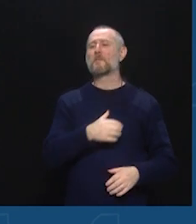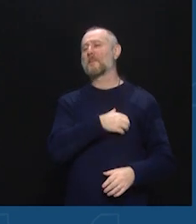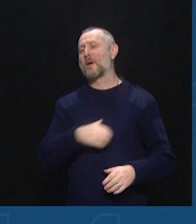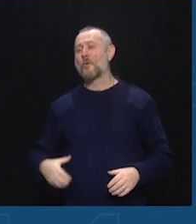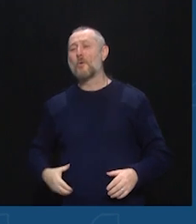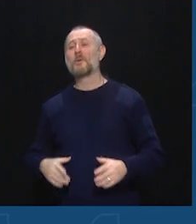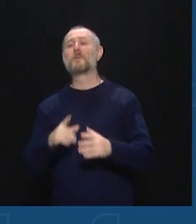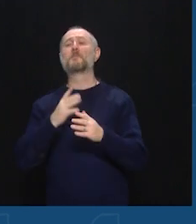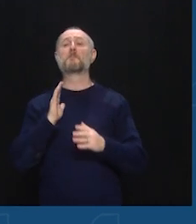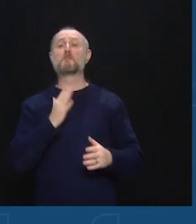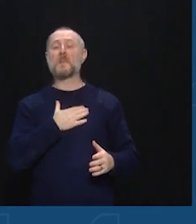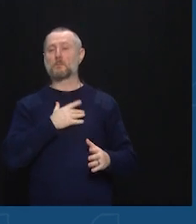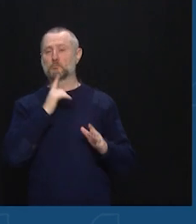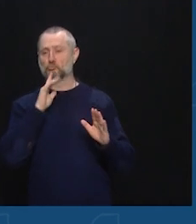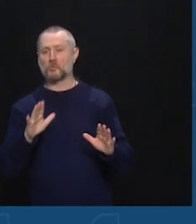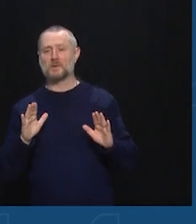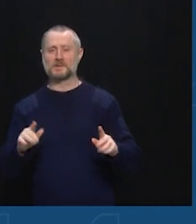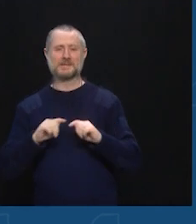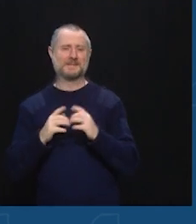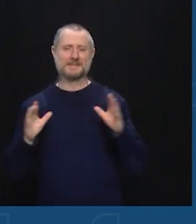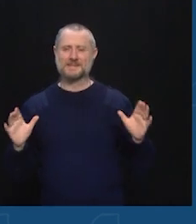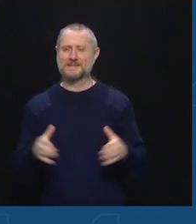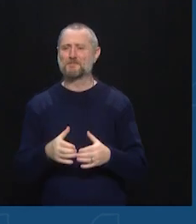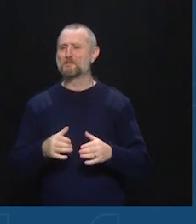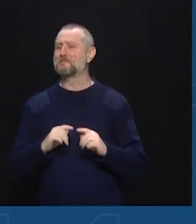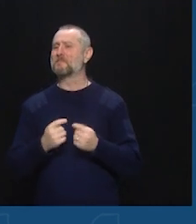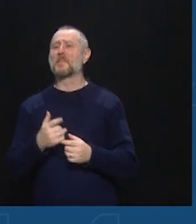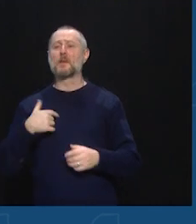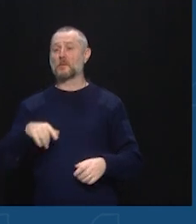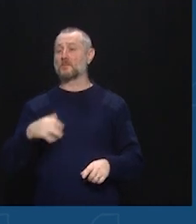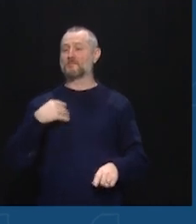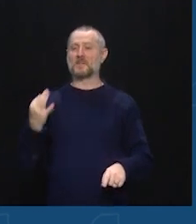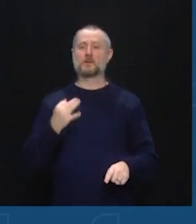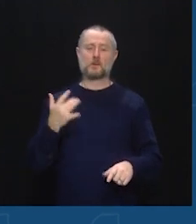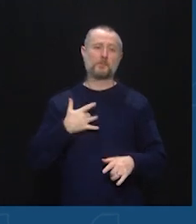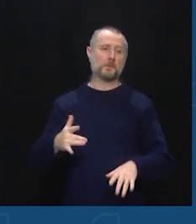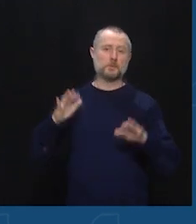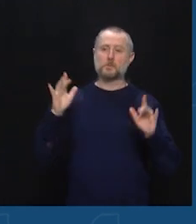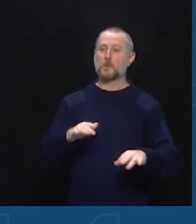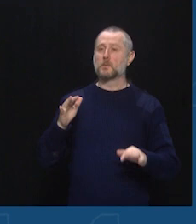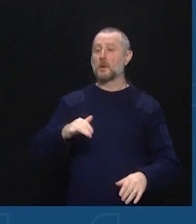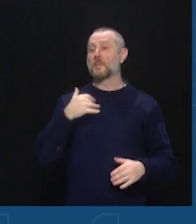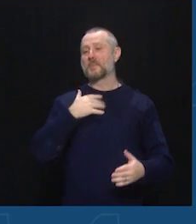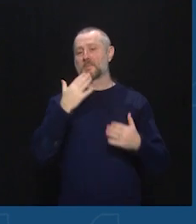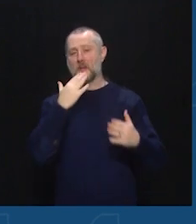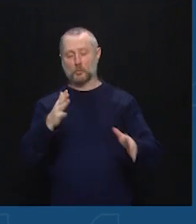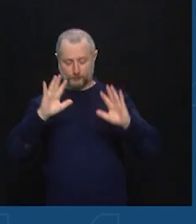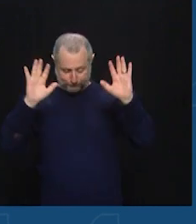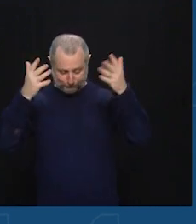team. If it's Friday, we're together talking about a storm. So, all right, thank you, everybody. Appreciate you coming.